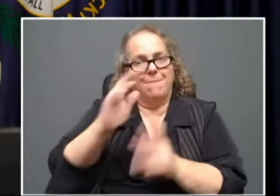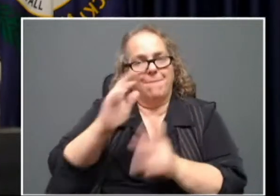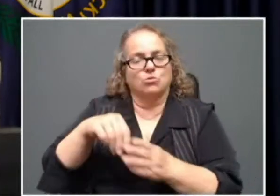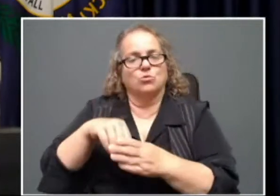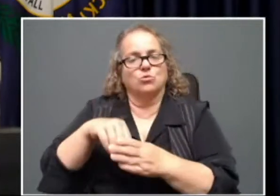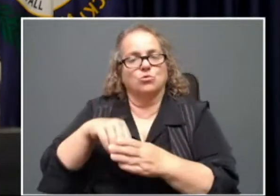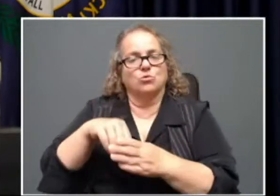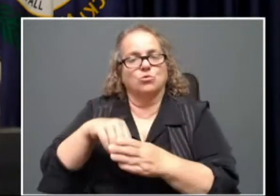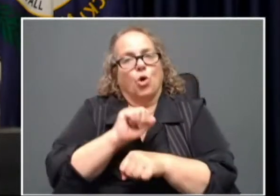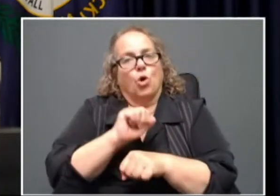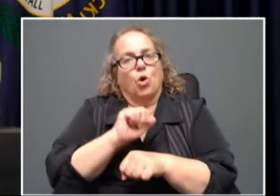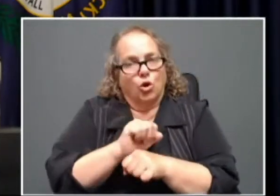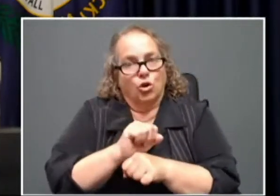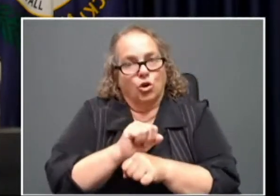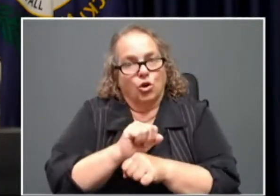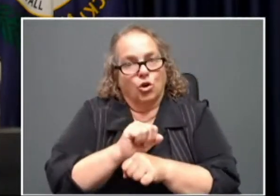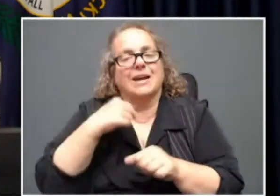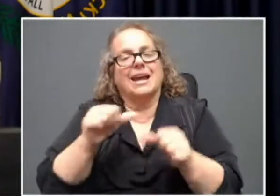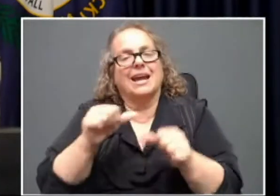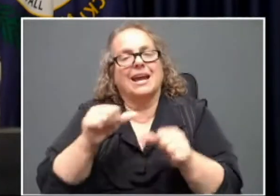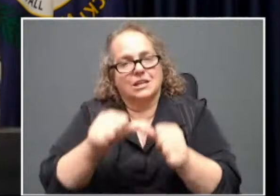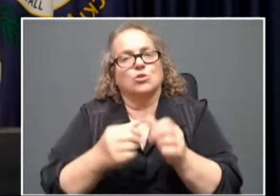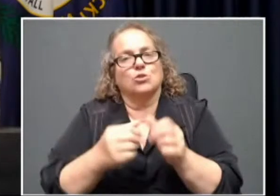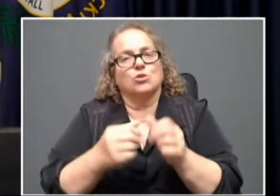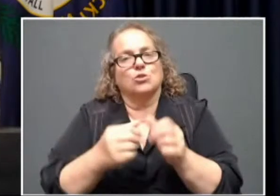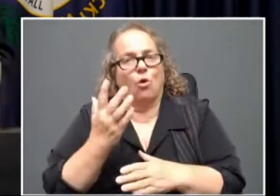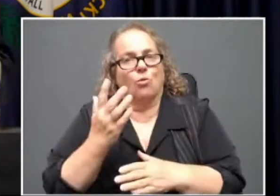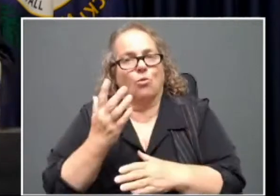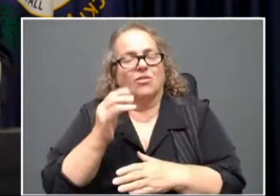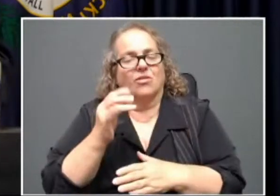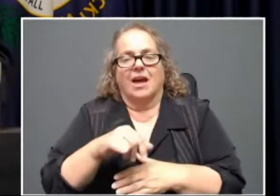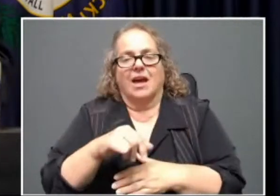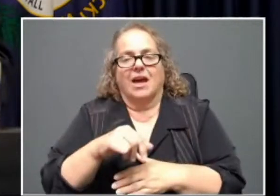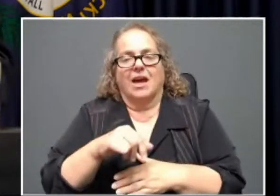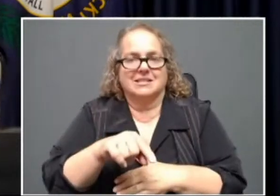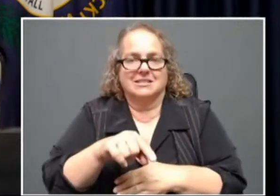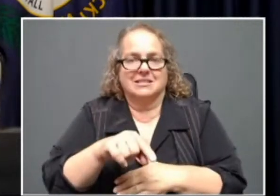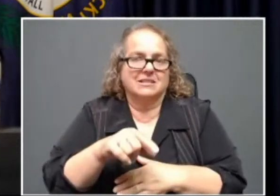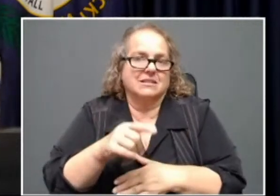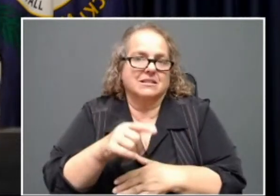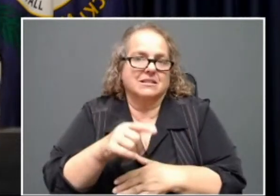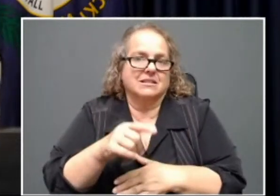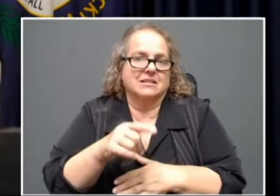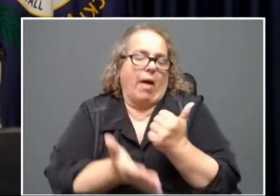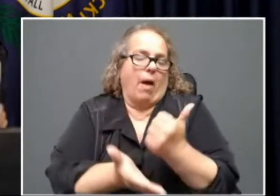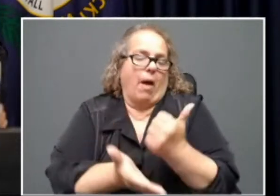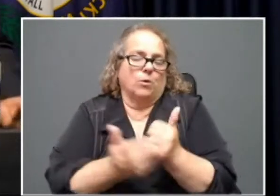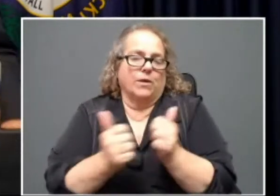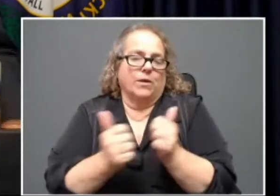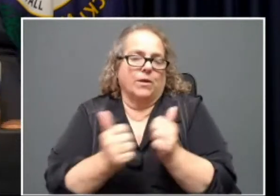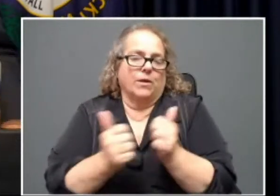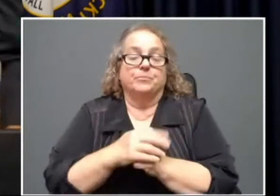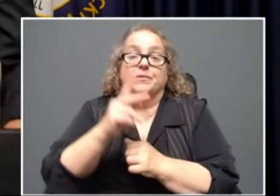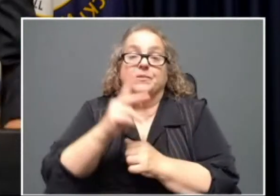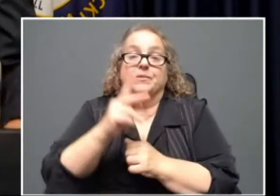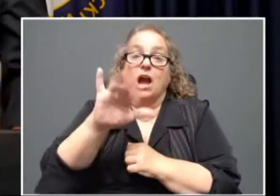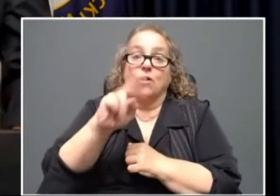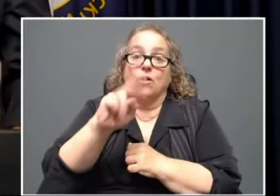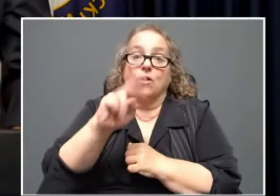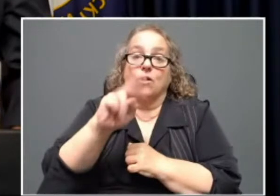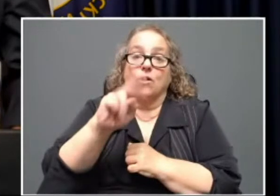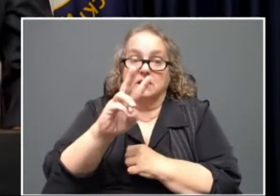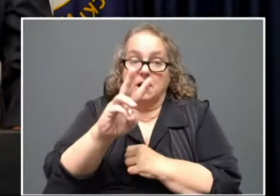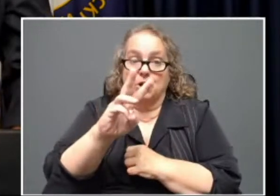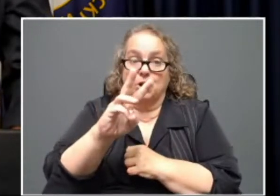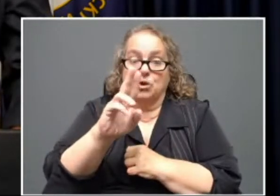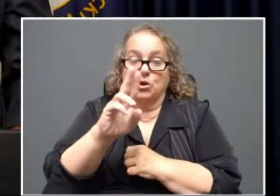so we can continue the growth that this is in part helping on. Karen Czar from WUKY. I promised today to have